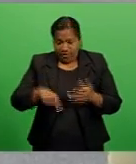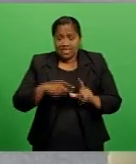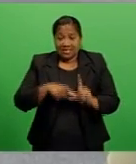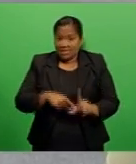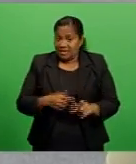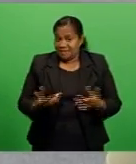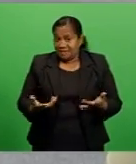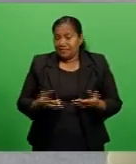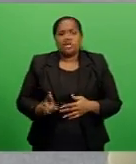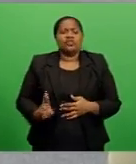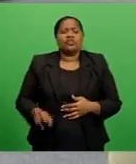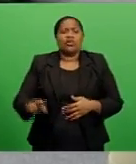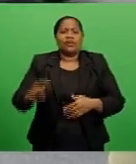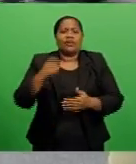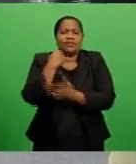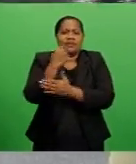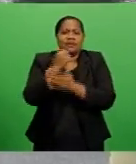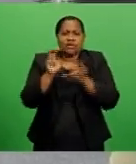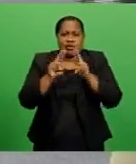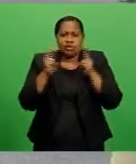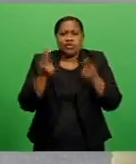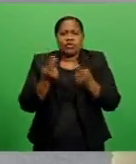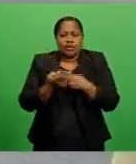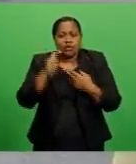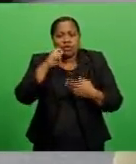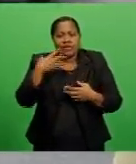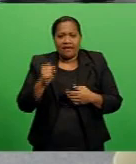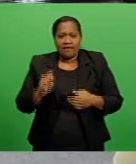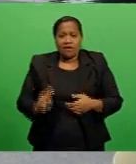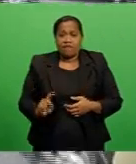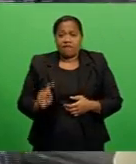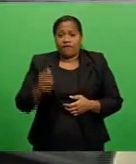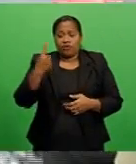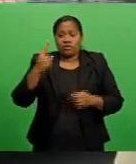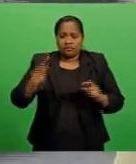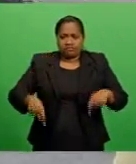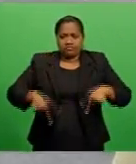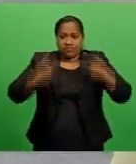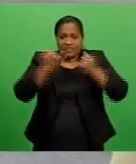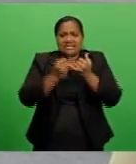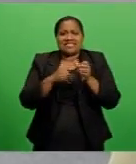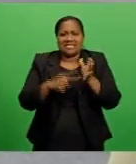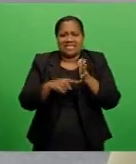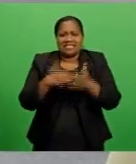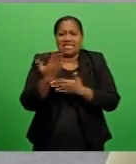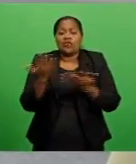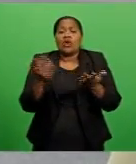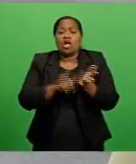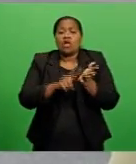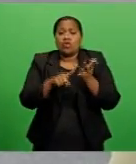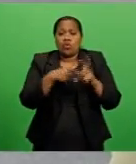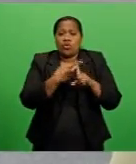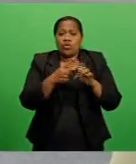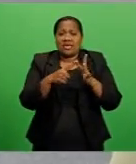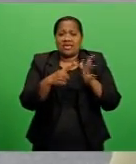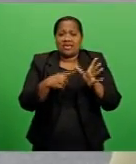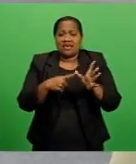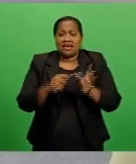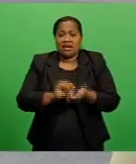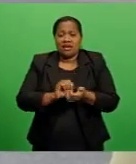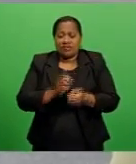Rewa Rugby Union will be hosting its first open trials on Saturday at the Lokia grounds from 8 a.m. to 2 p.m. Caroline